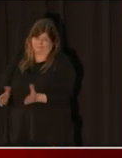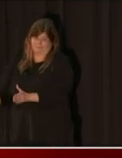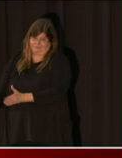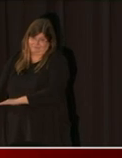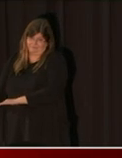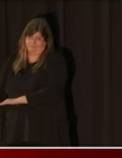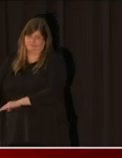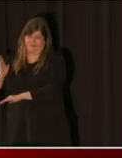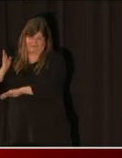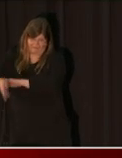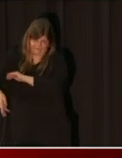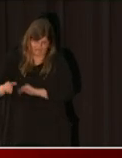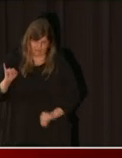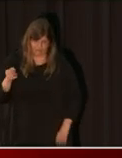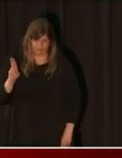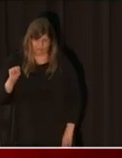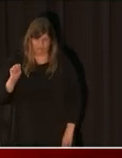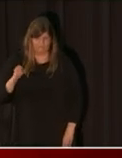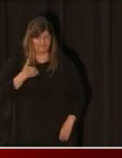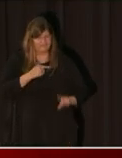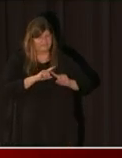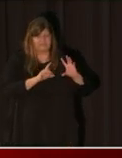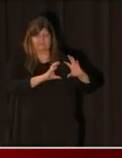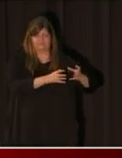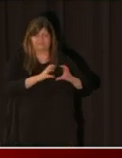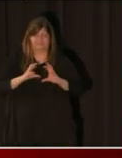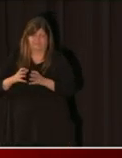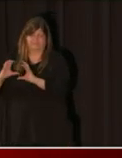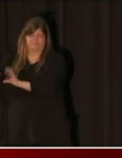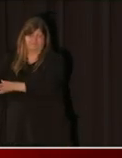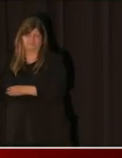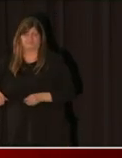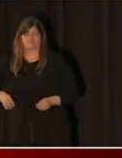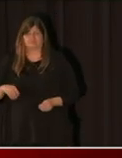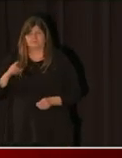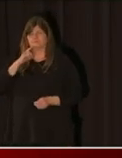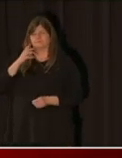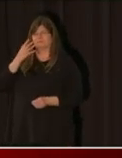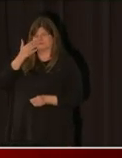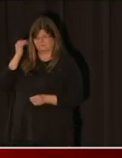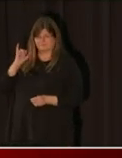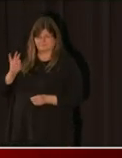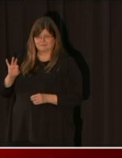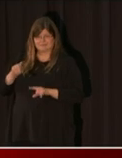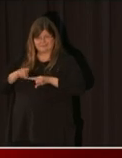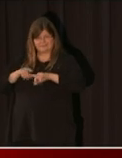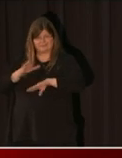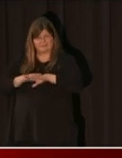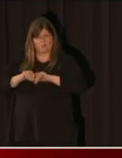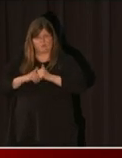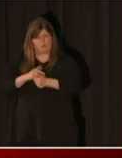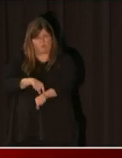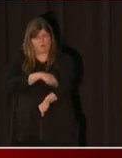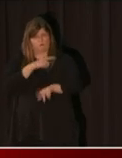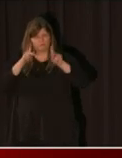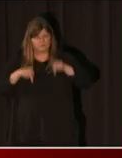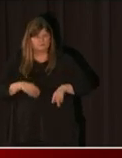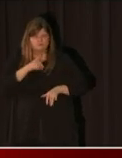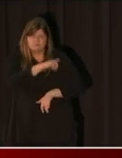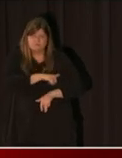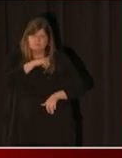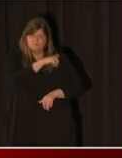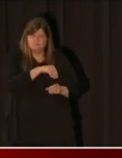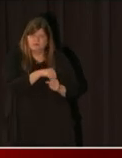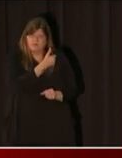it's always, you have to account. Because of the experience of how long people are hospitalized. That's correct. That's correct. And then Mayor, we got a text